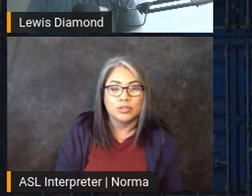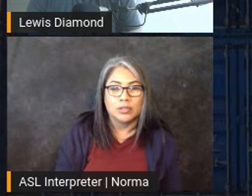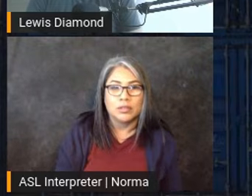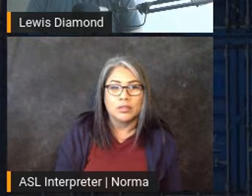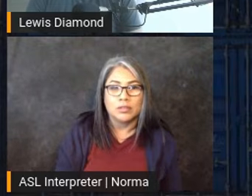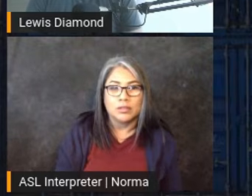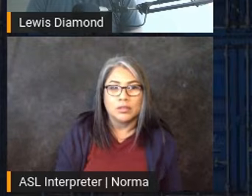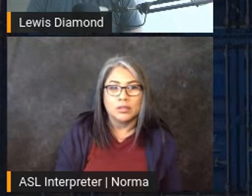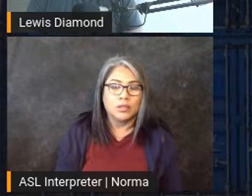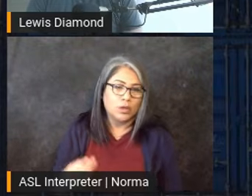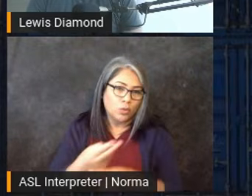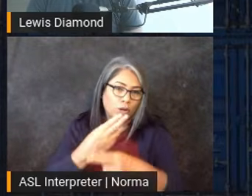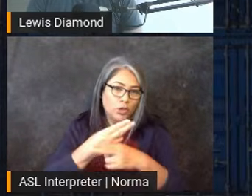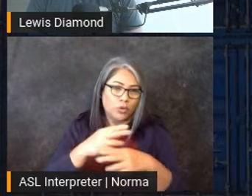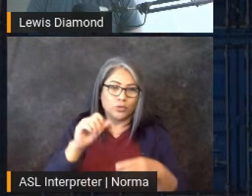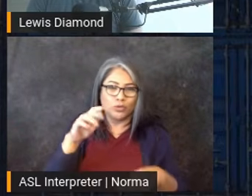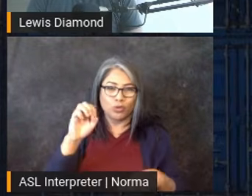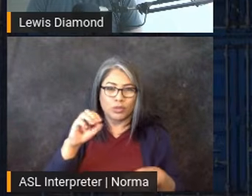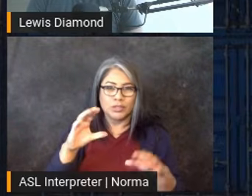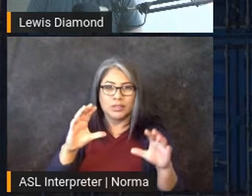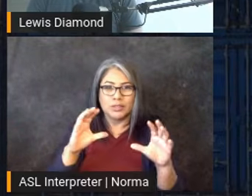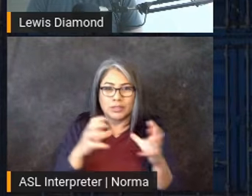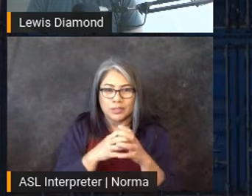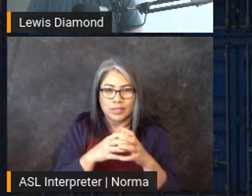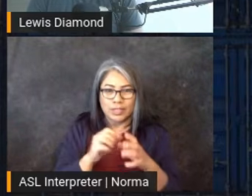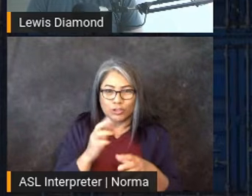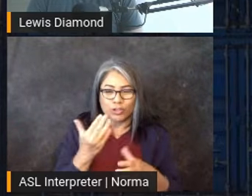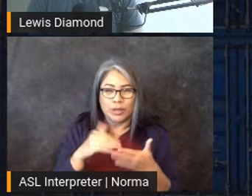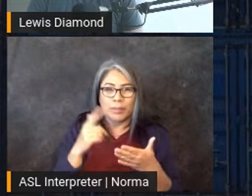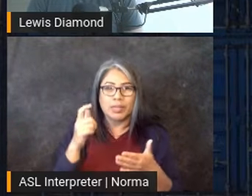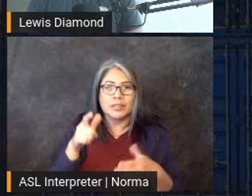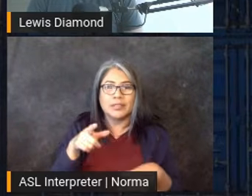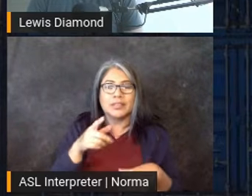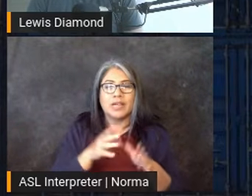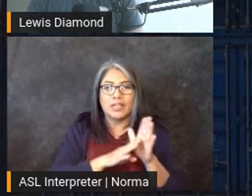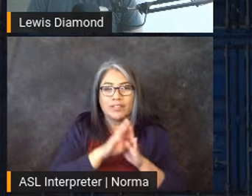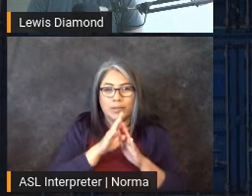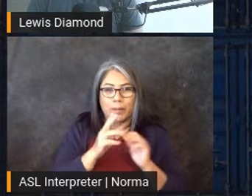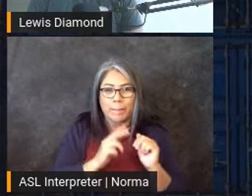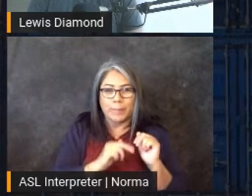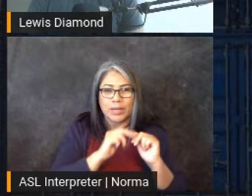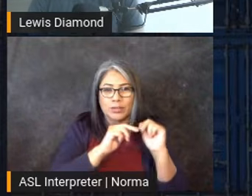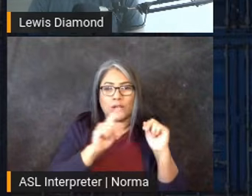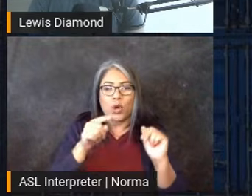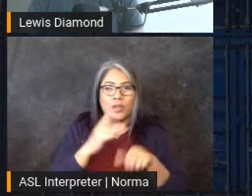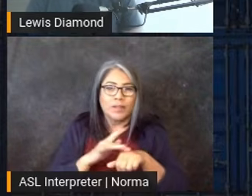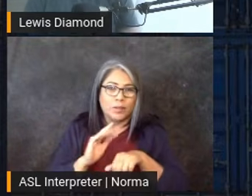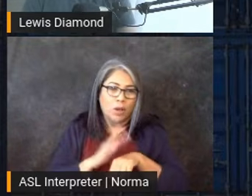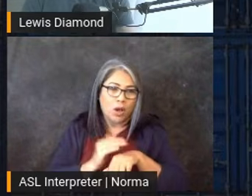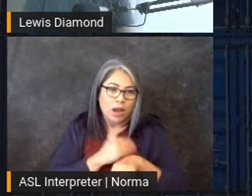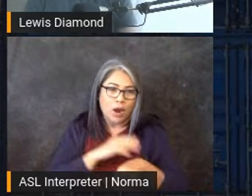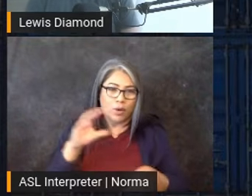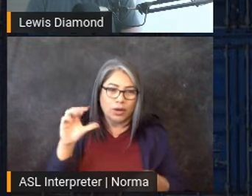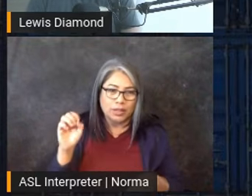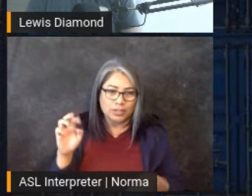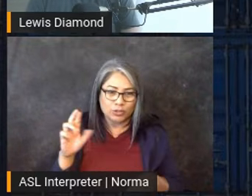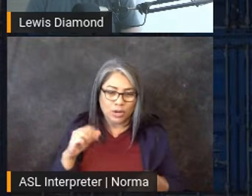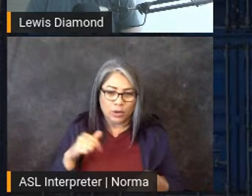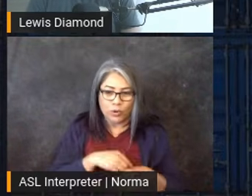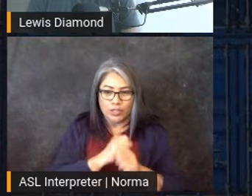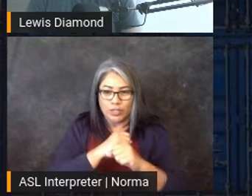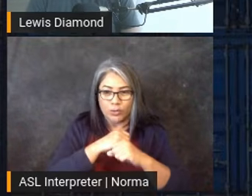We use source cluster again because this is a development build and it's only available on our cluster, and we're generating a